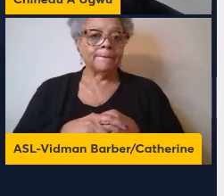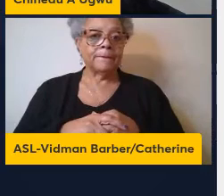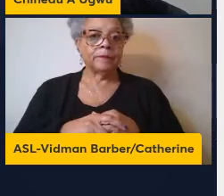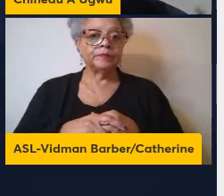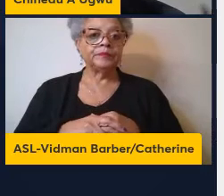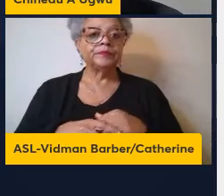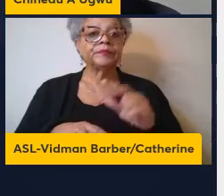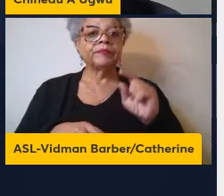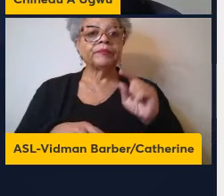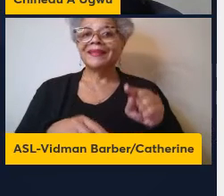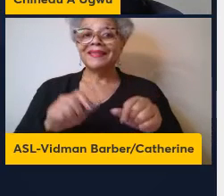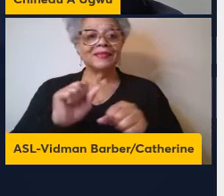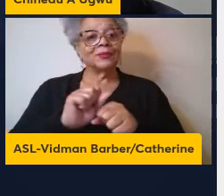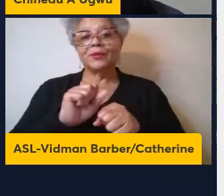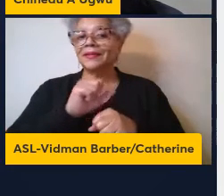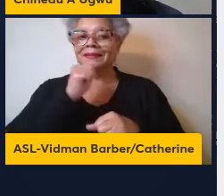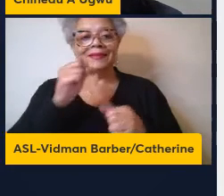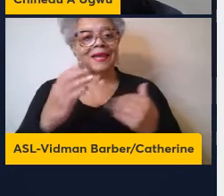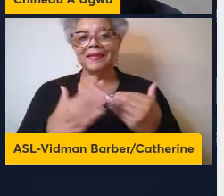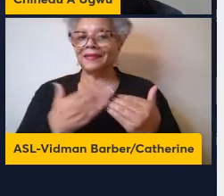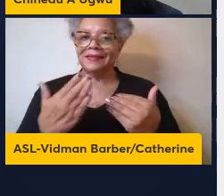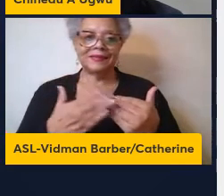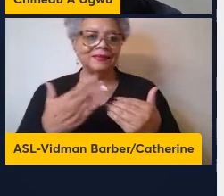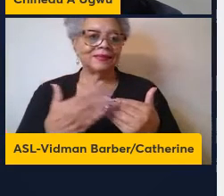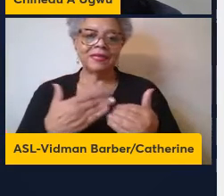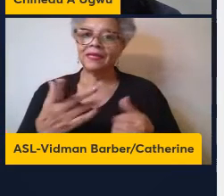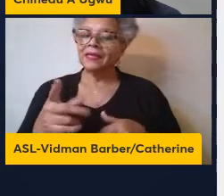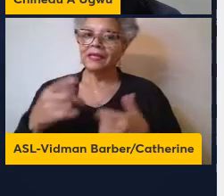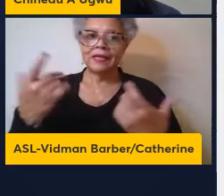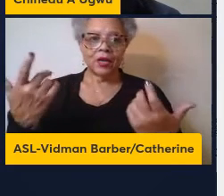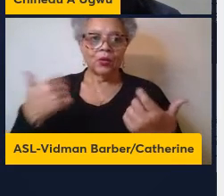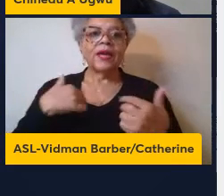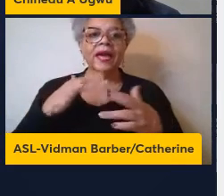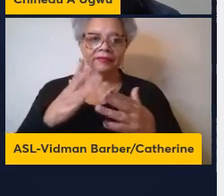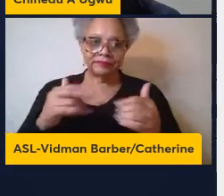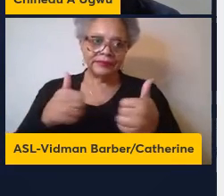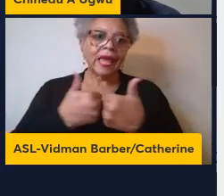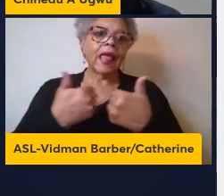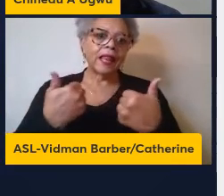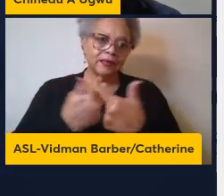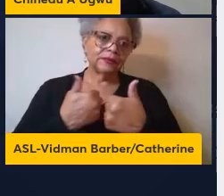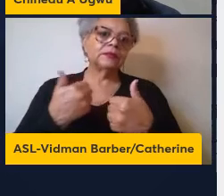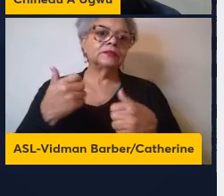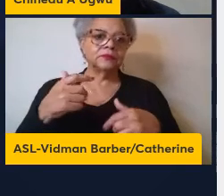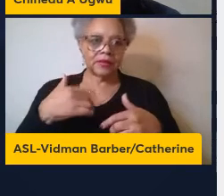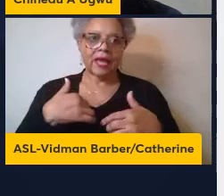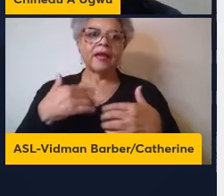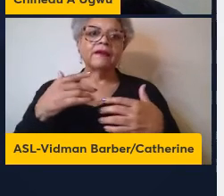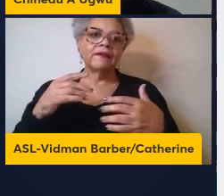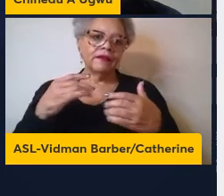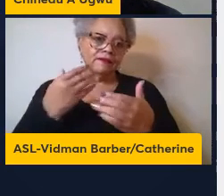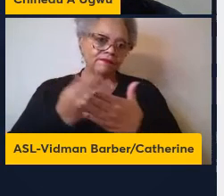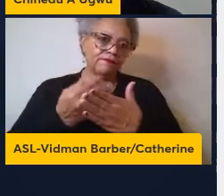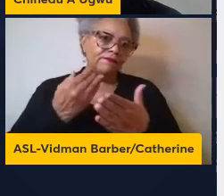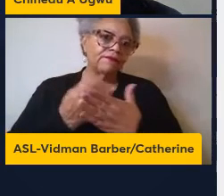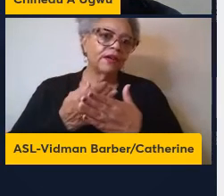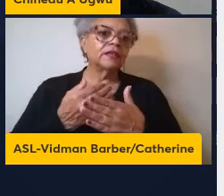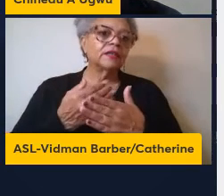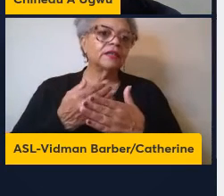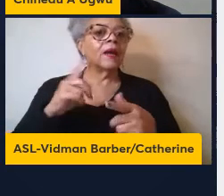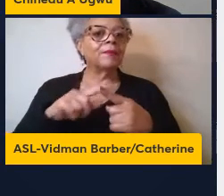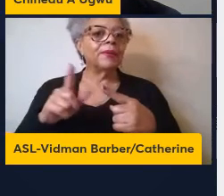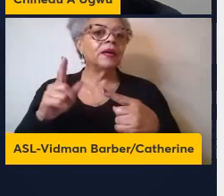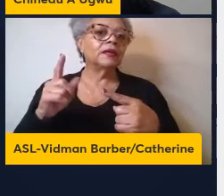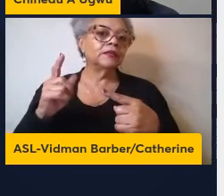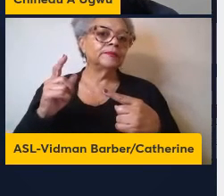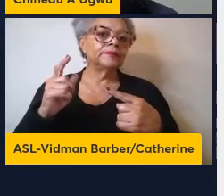This work doesn't come easy. It's easy to present, but we do have some challenges which I've listed here. We do have funding. We do get, we're grateful